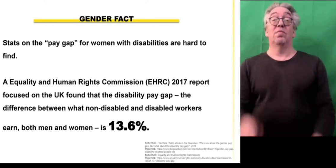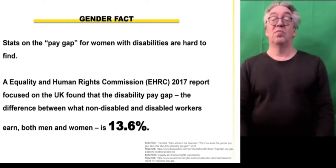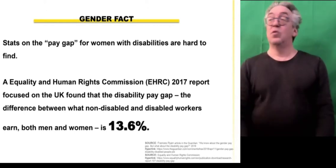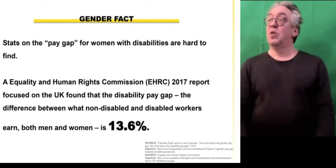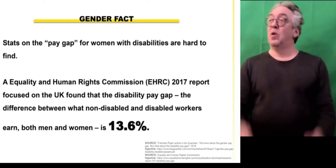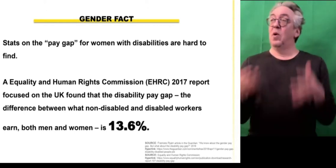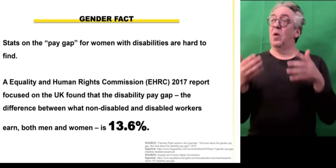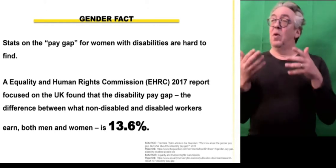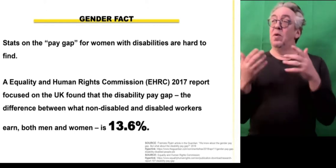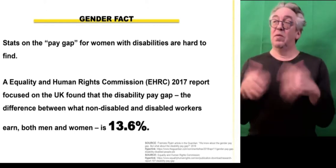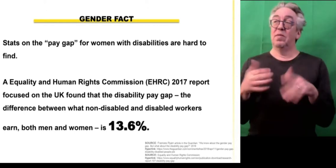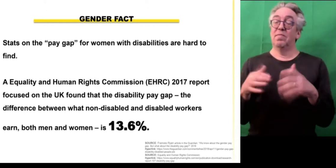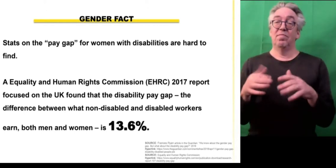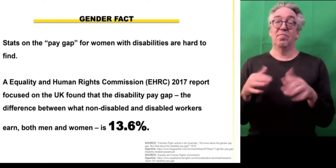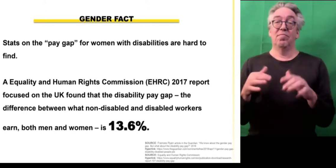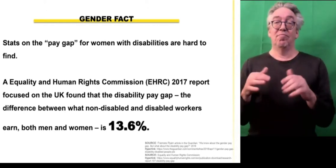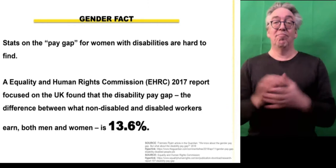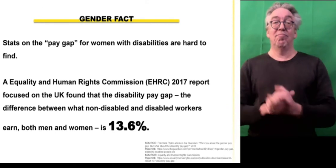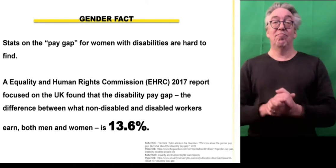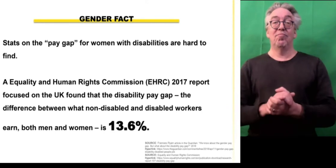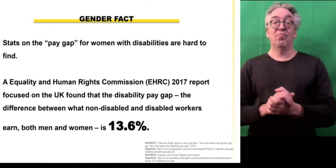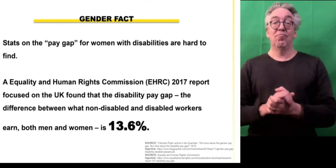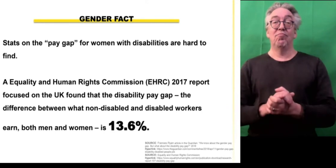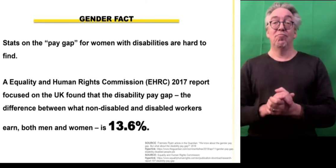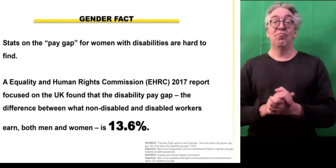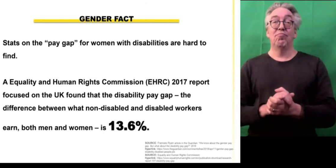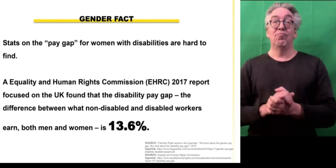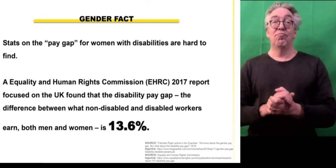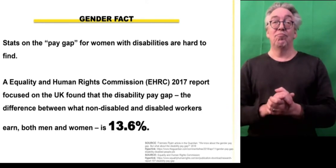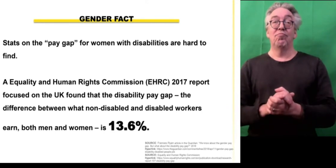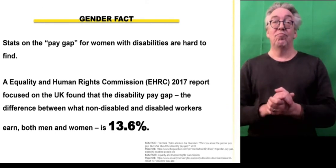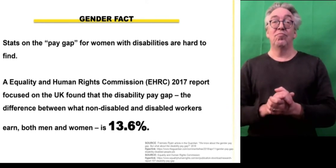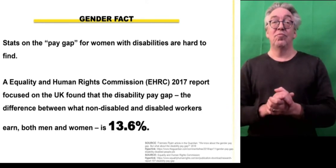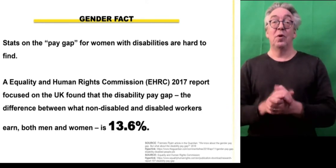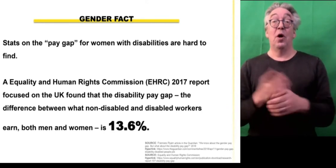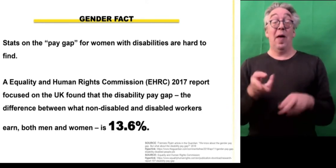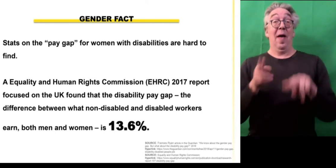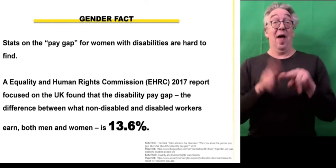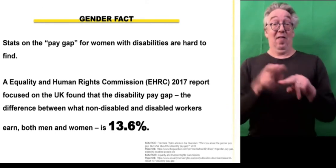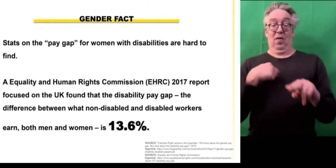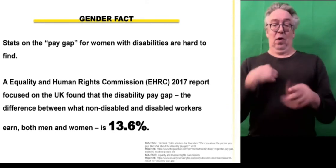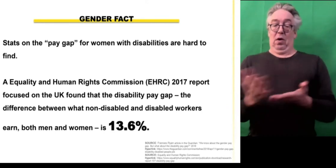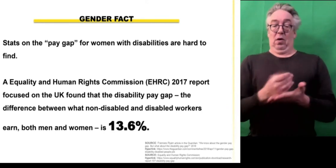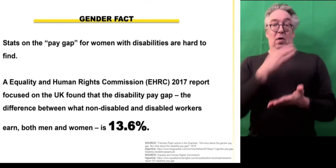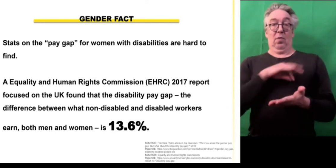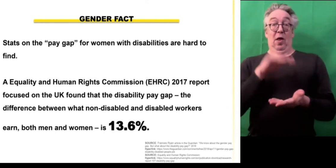there follow a lot of things that are implicated with making less money than other peers, right? Exactly. It's I